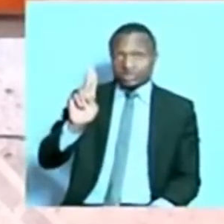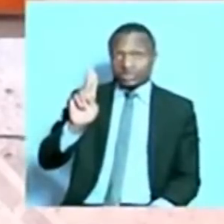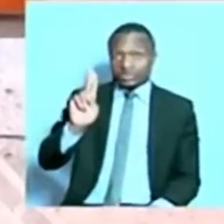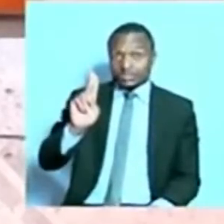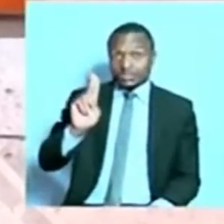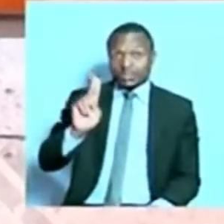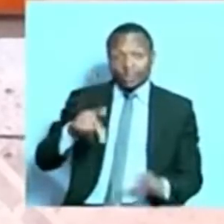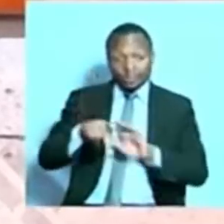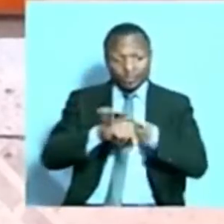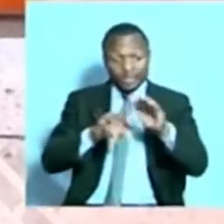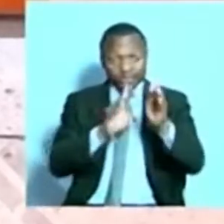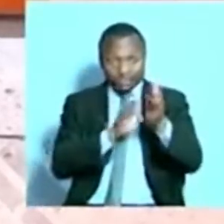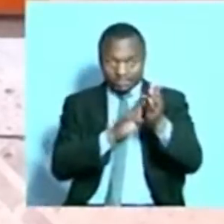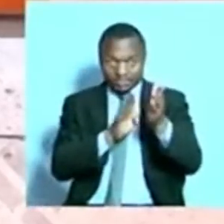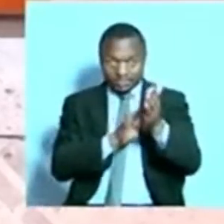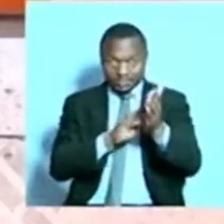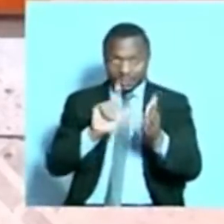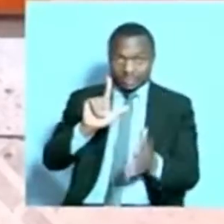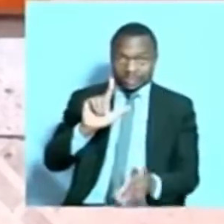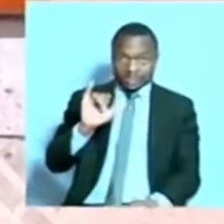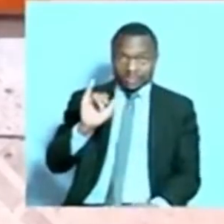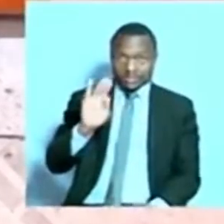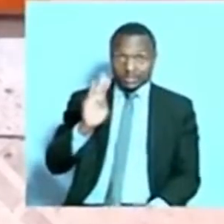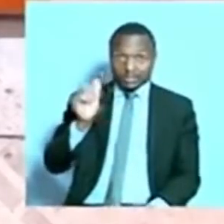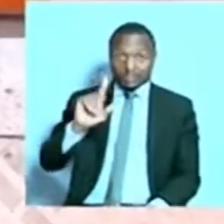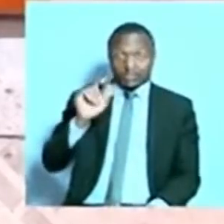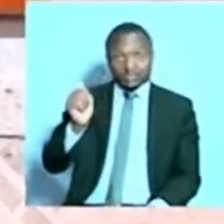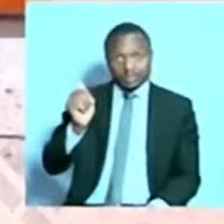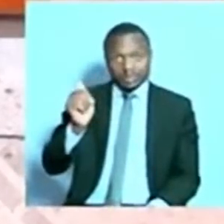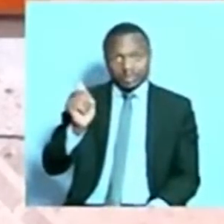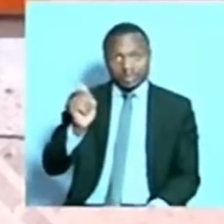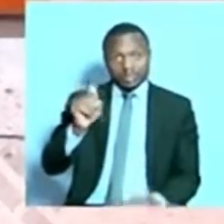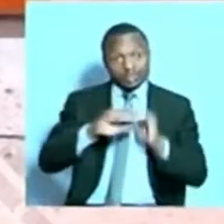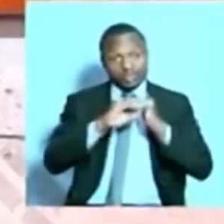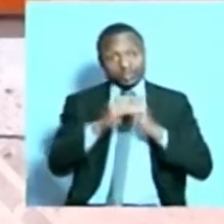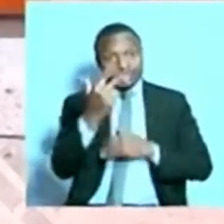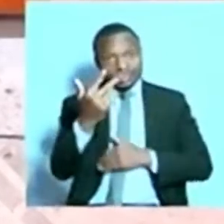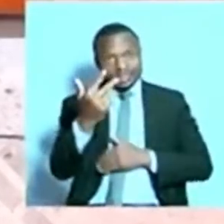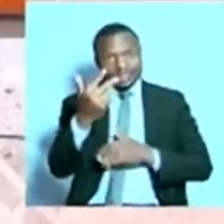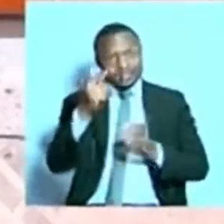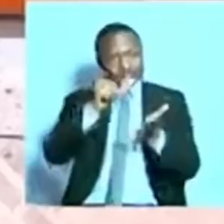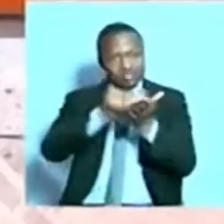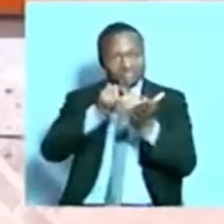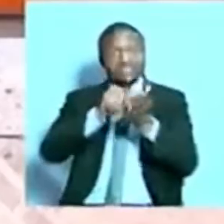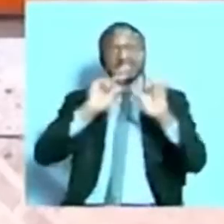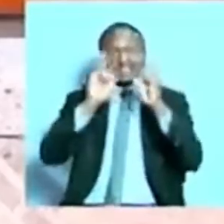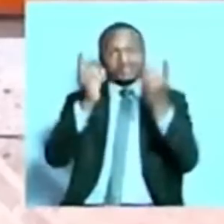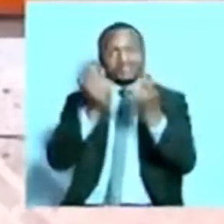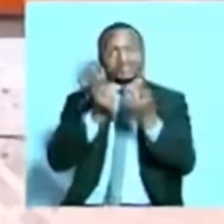Kindergarten and Primary School in Livara Stage 3, Lusaka District.